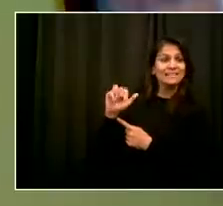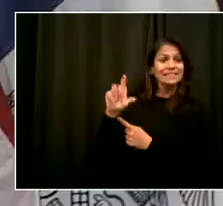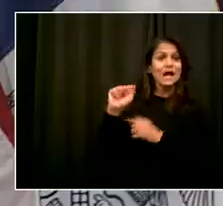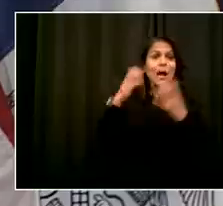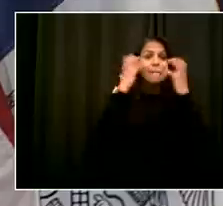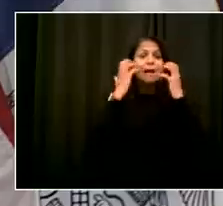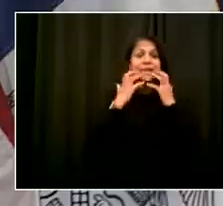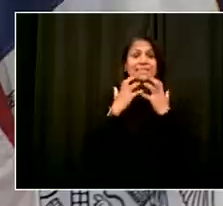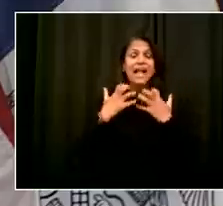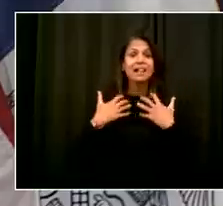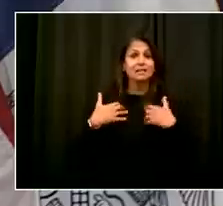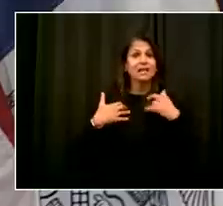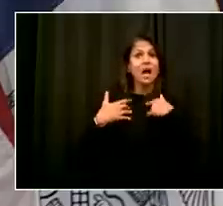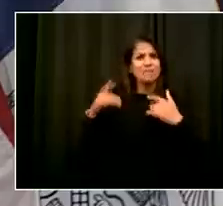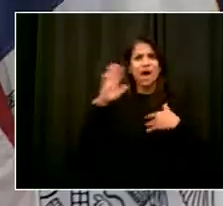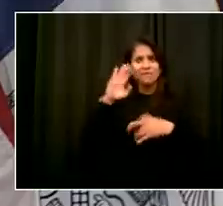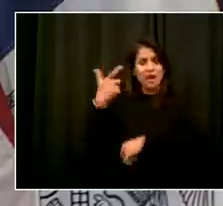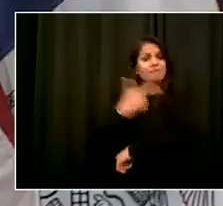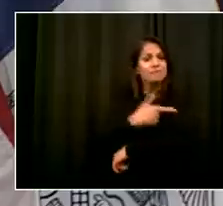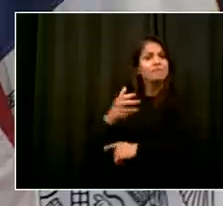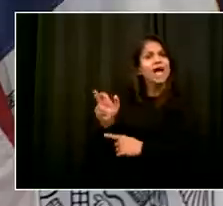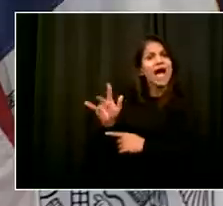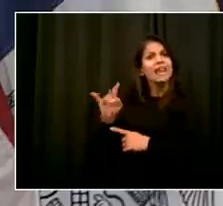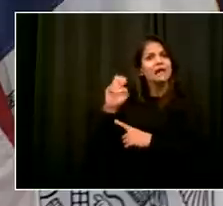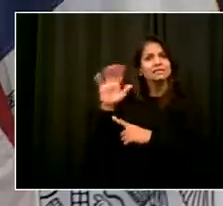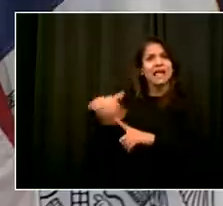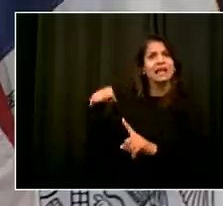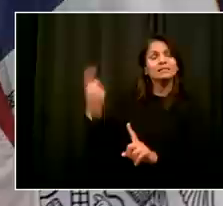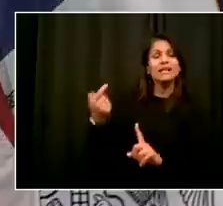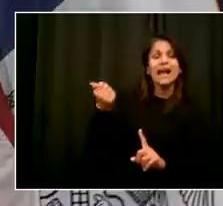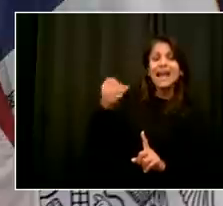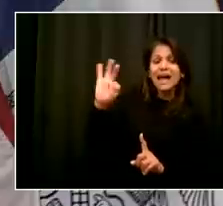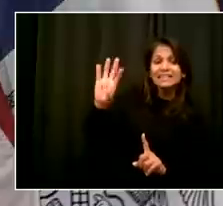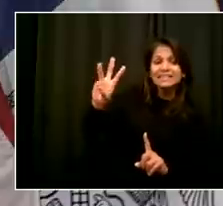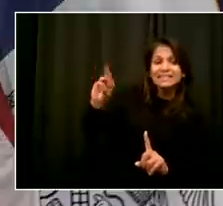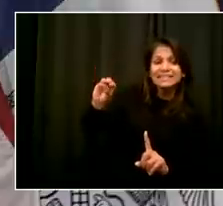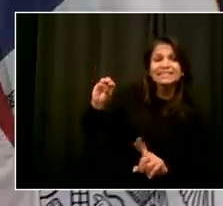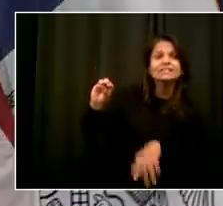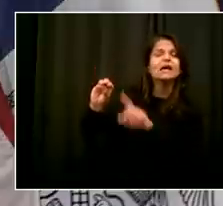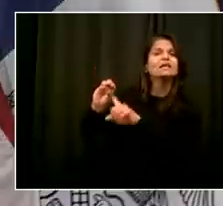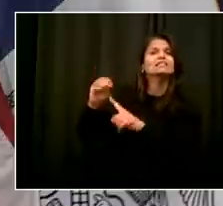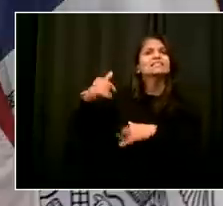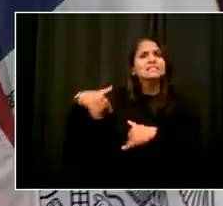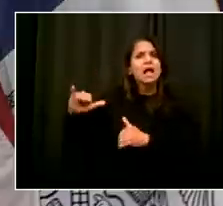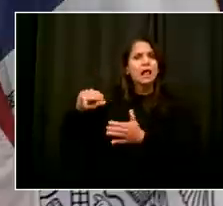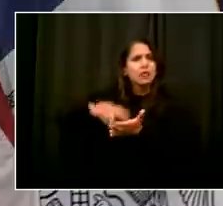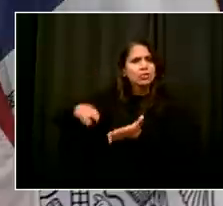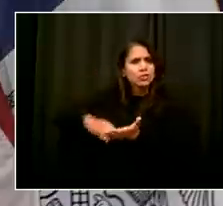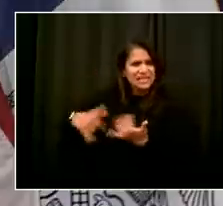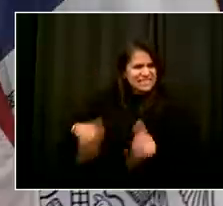point. Thank you, doctor. Go ahead. The next is David Cruz from Gothamist.